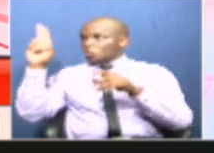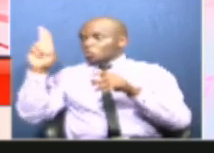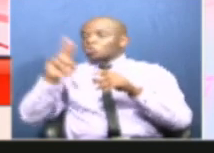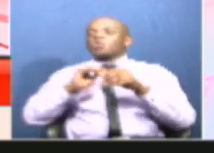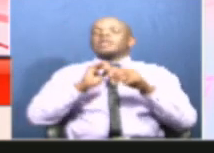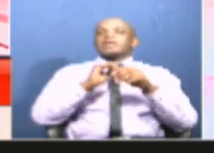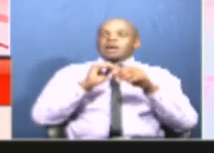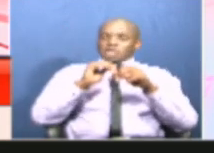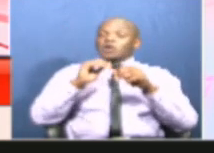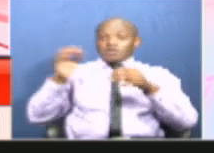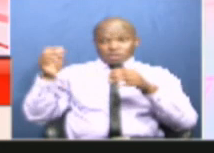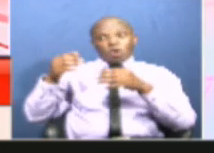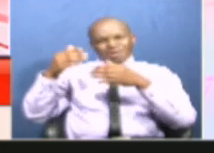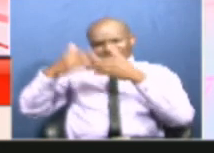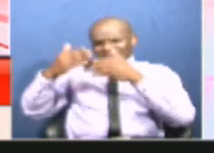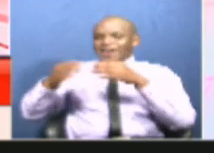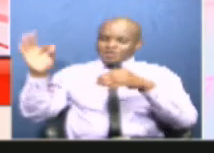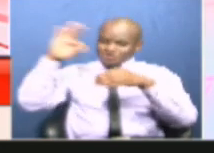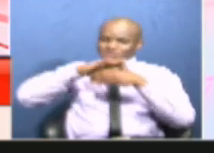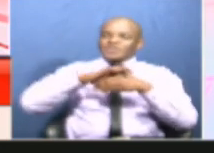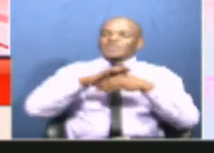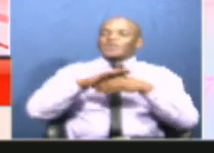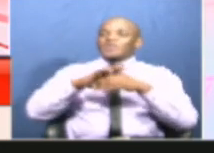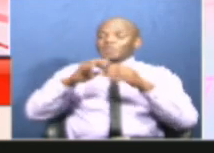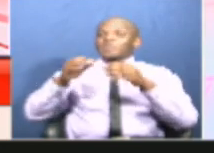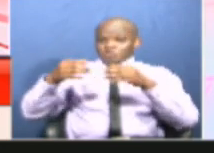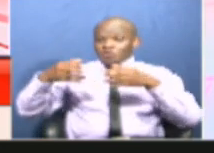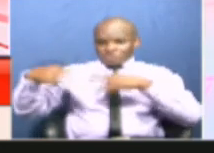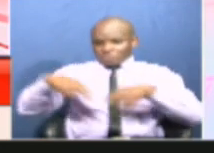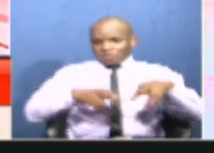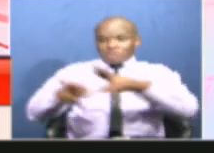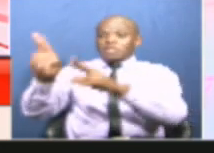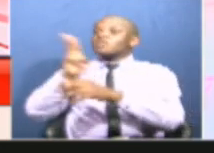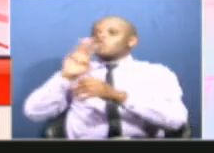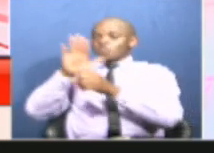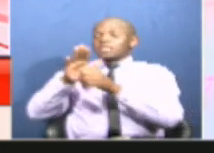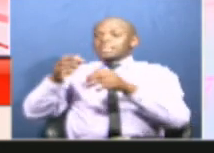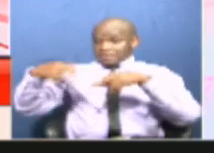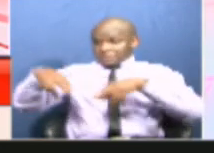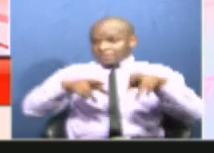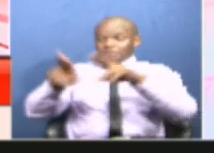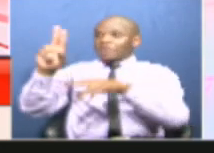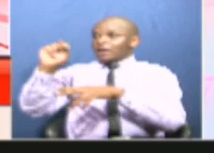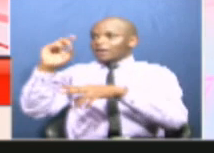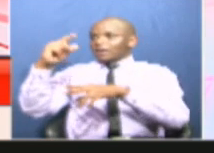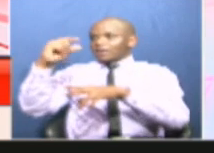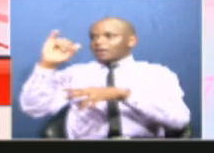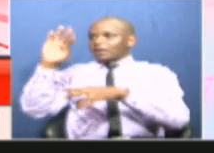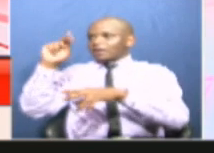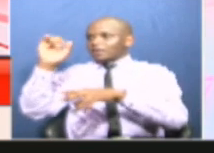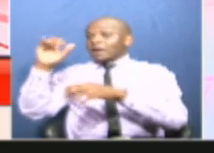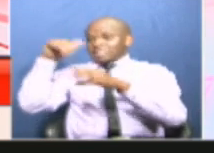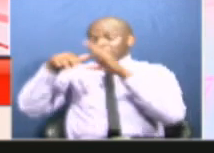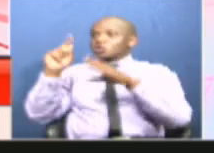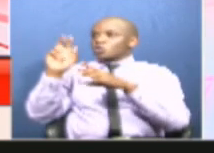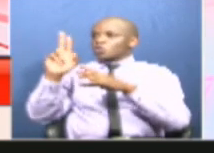to vote as he cannot reach Kapedo due to flooded river. That is River Nginyang in Turkana. That is Third Way